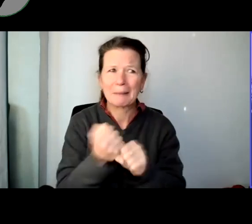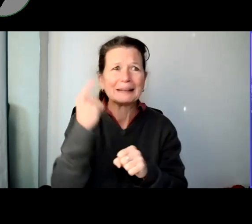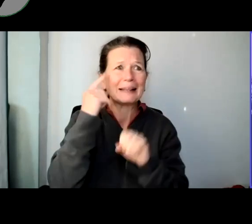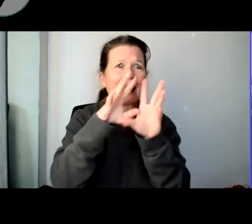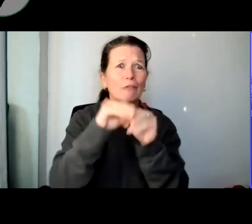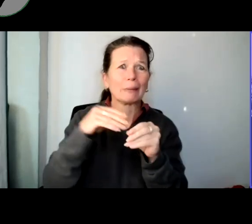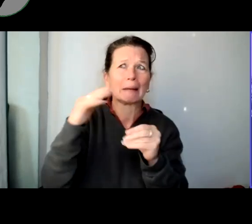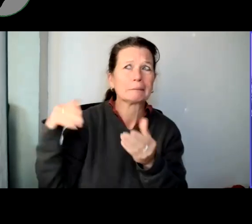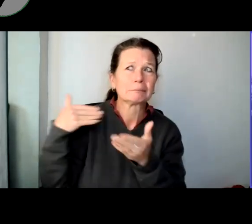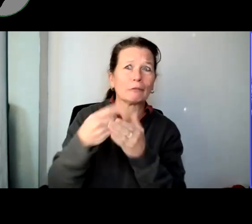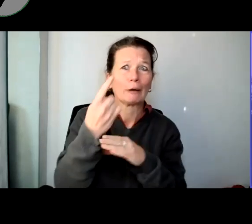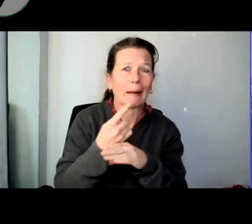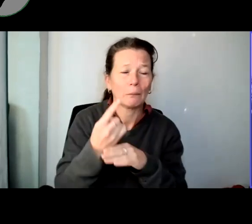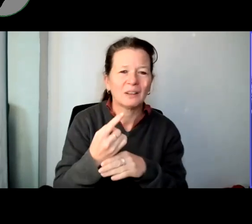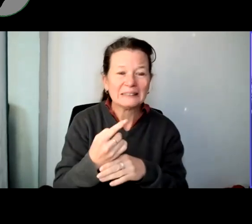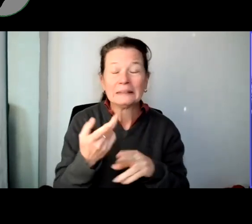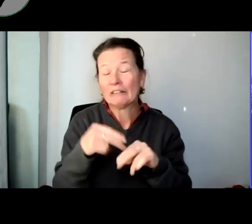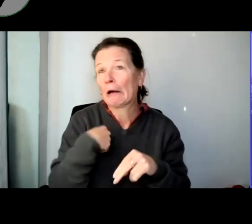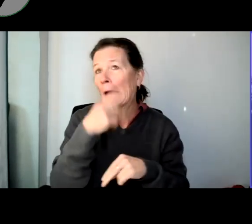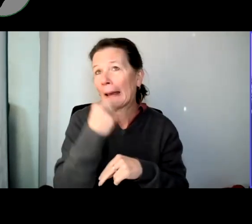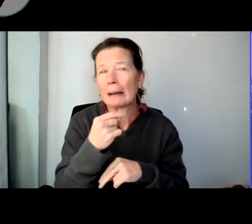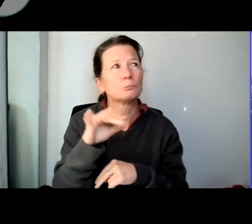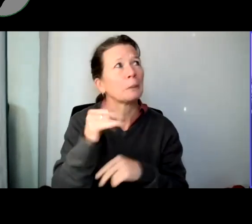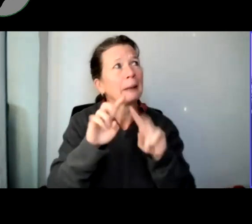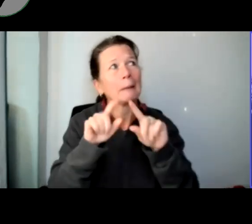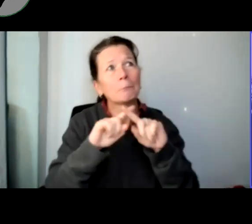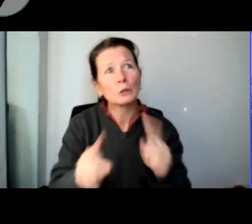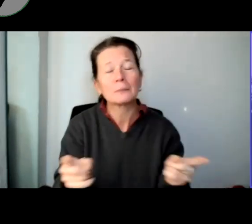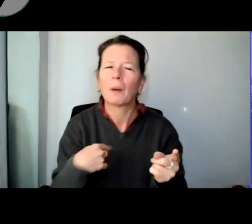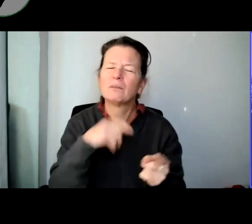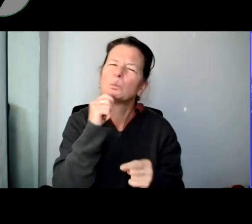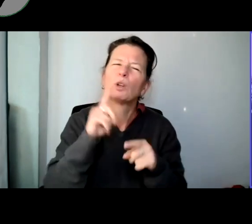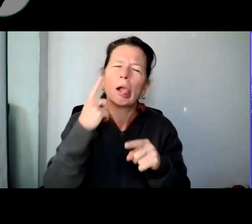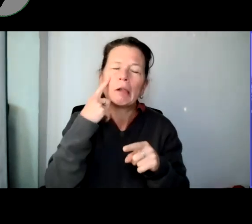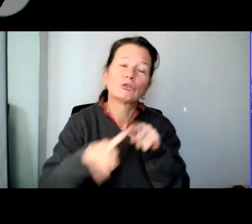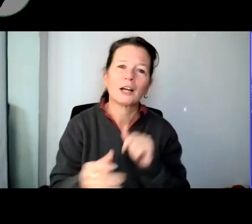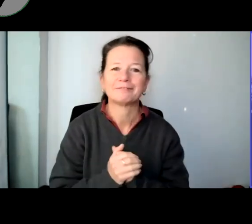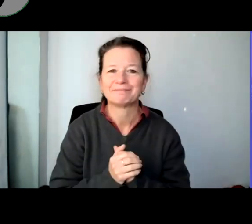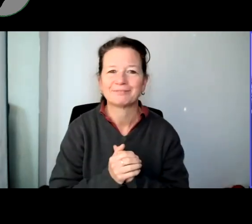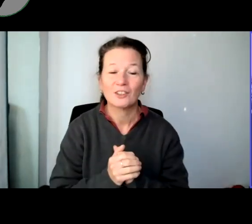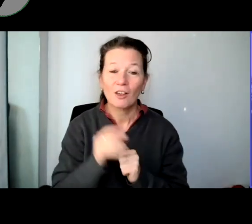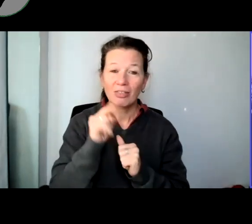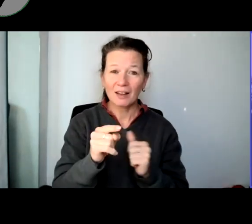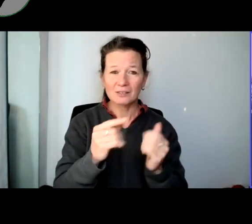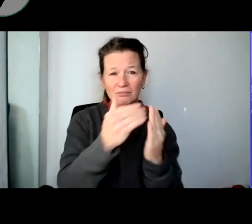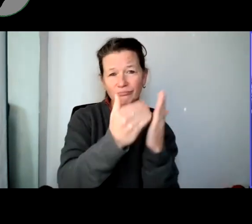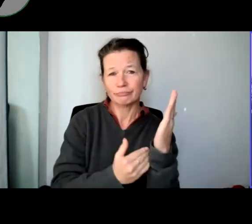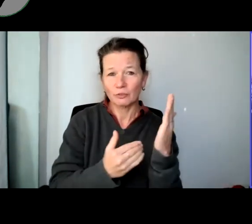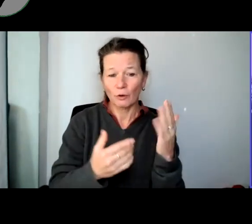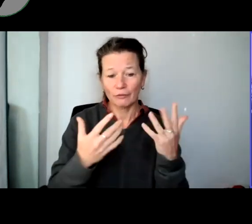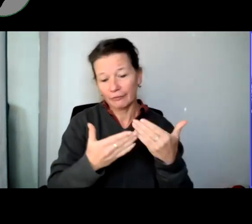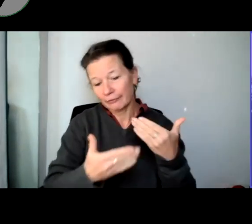if I can, which will probably be quite impossible, but we'll give it a go. So that's the kind of outline, and I hope it's